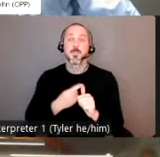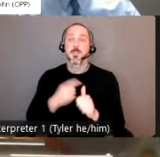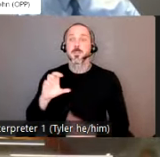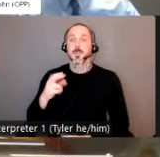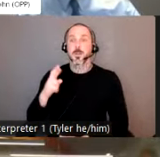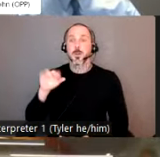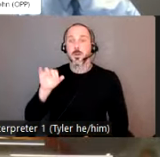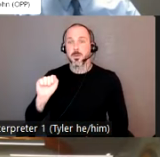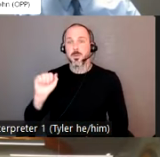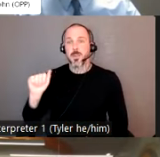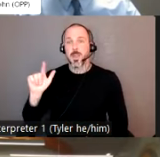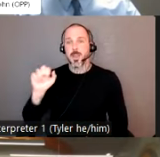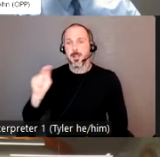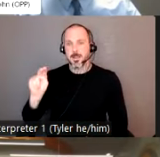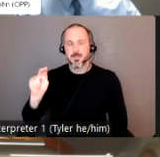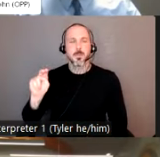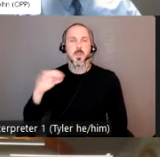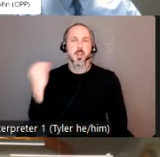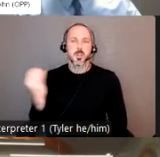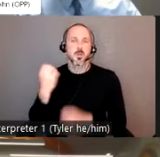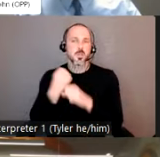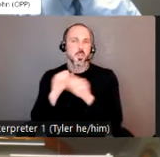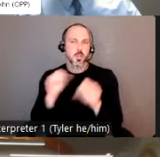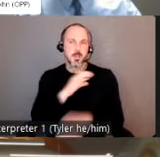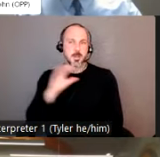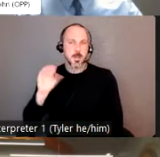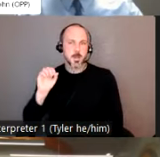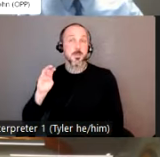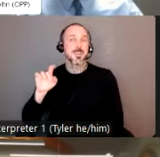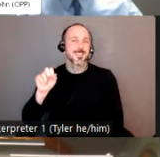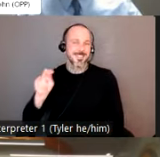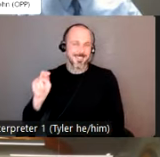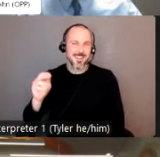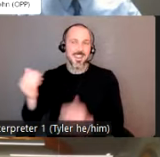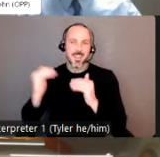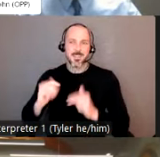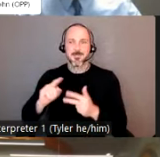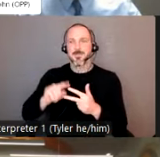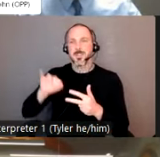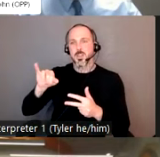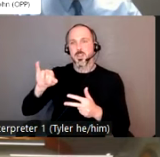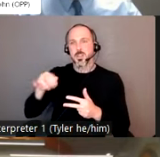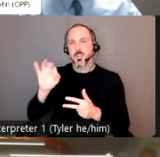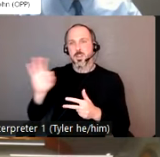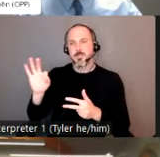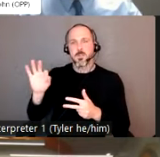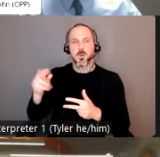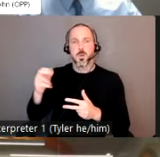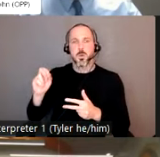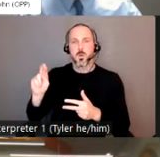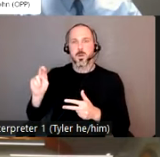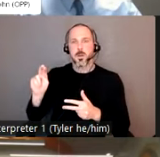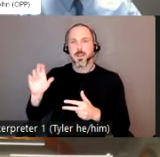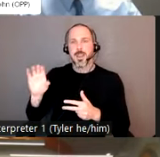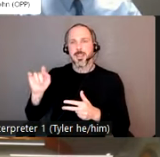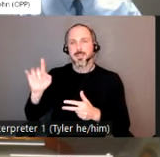then after that, then we'll have Jeff Horncastle as well as John Armit all following up that